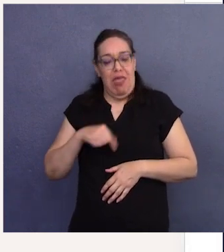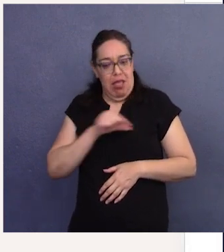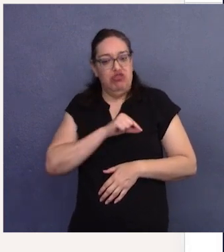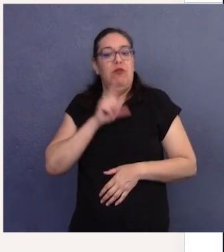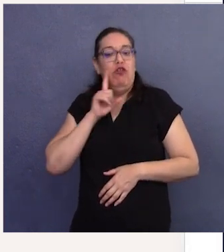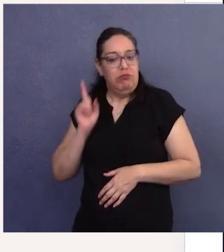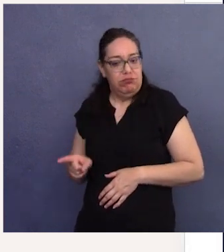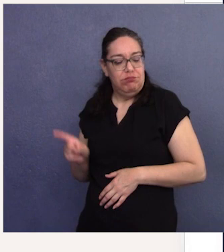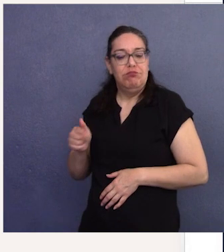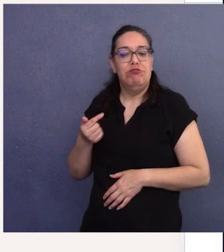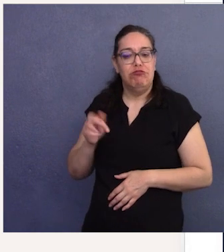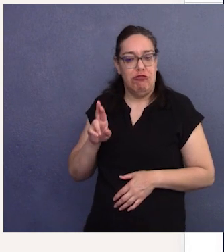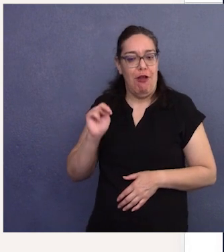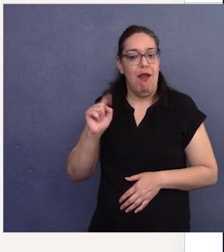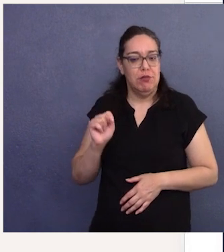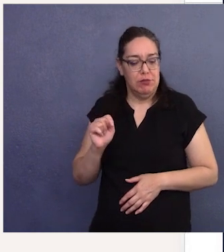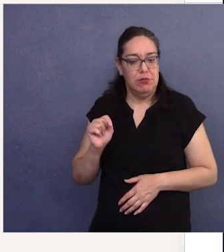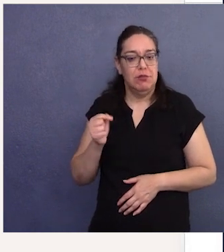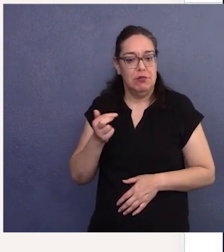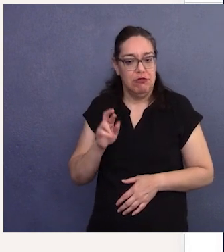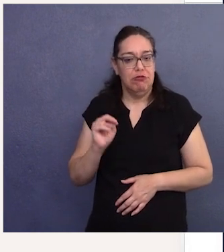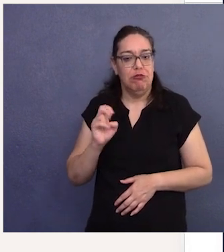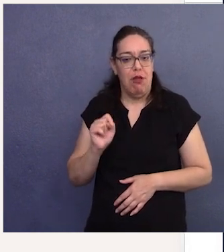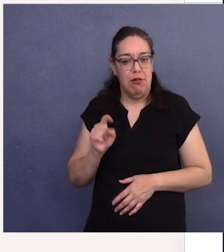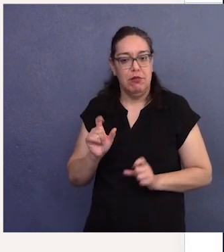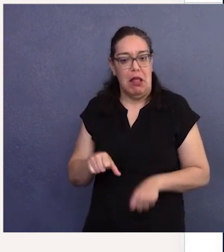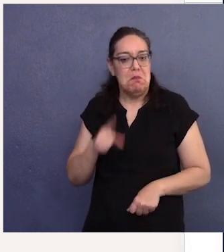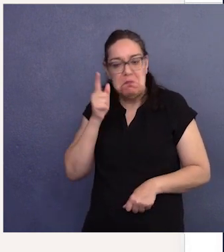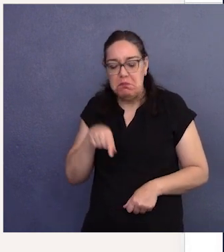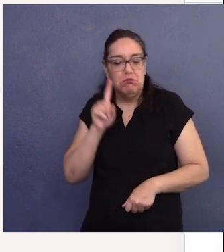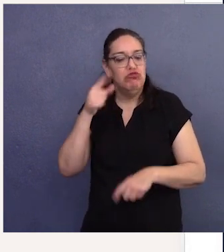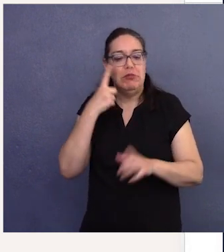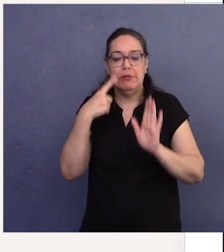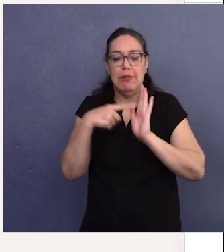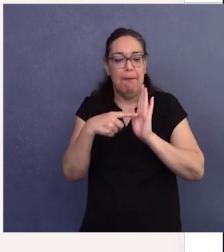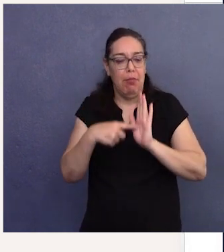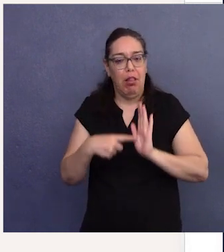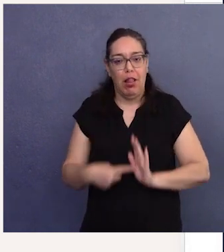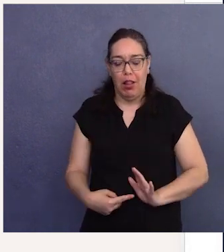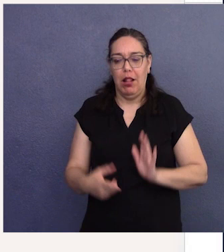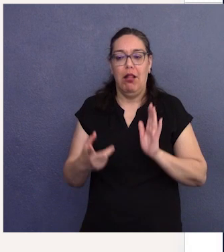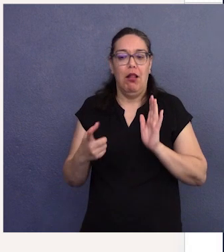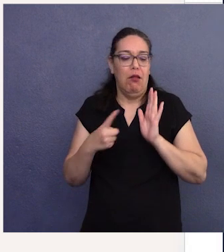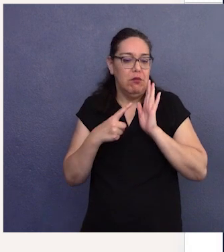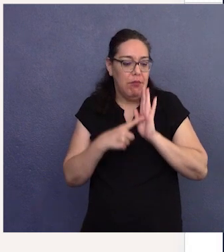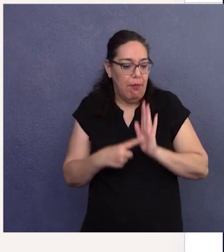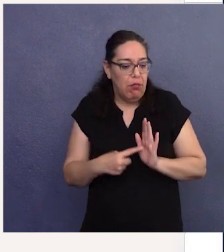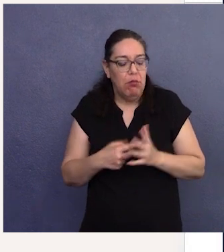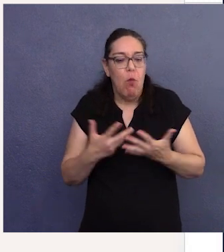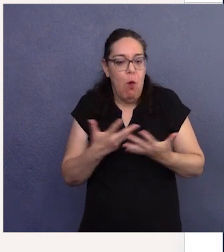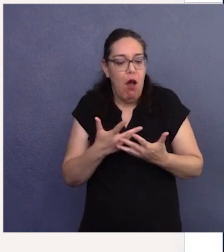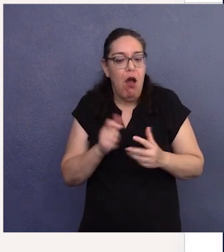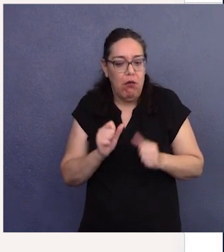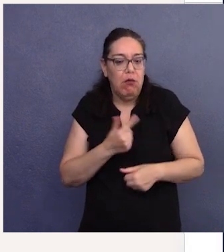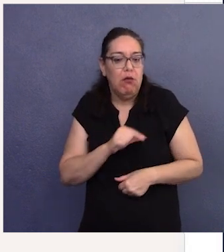grant opportunity. So these are, just examples of what would be eligible.